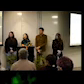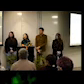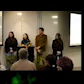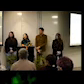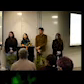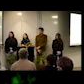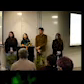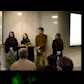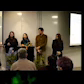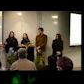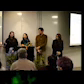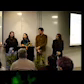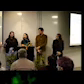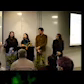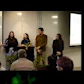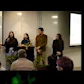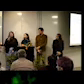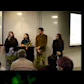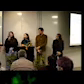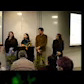from? Thank you.